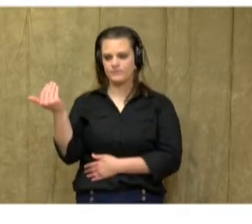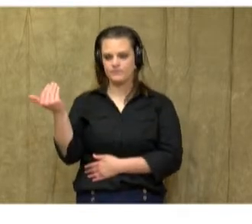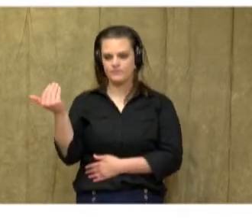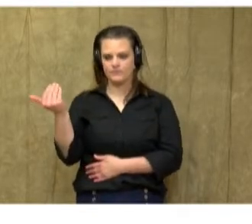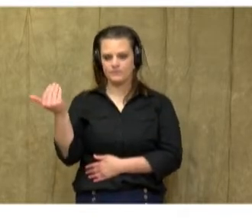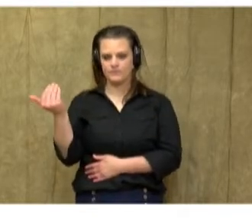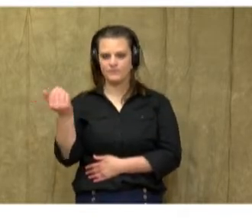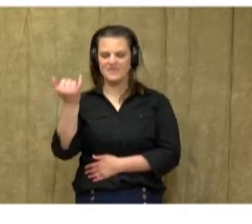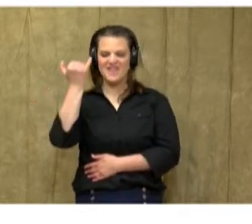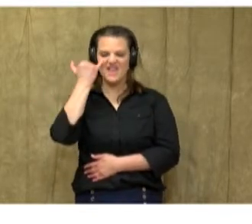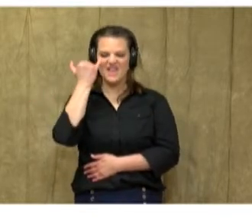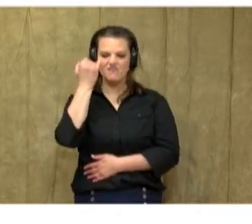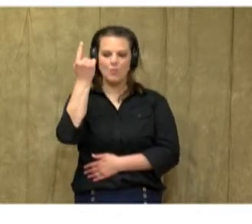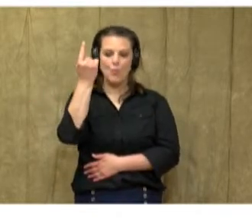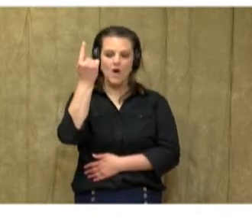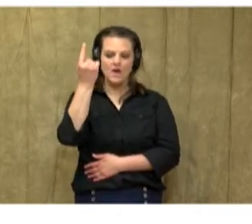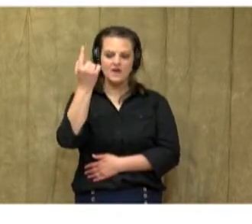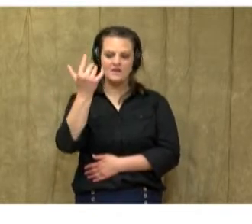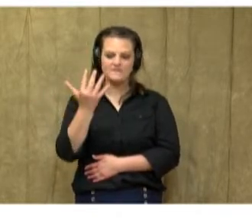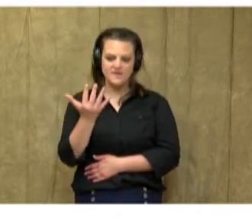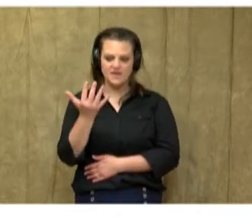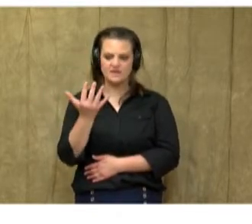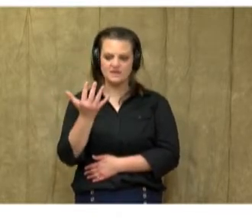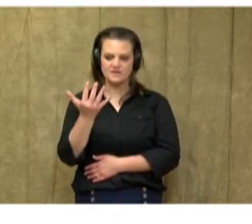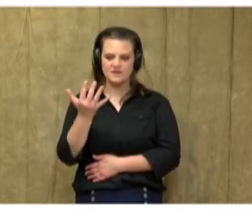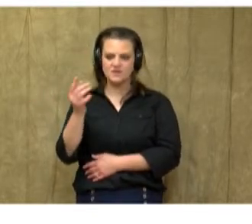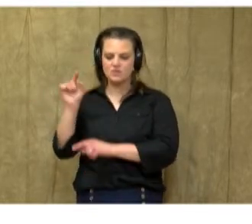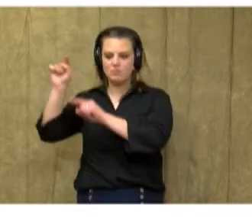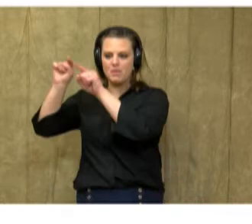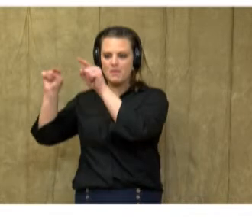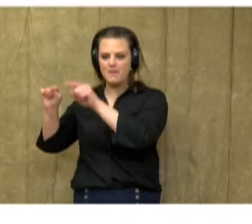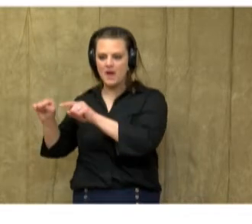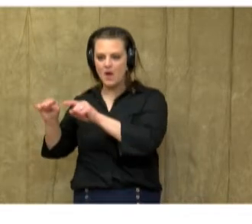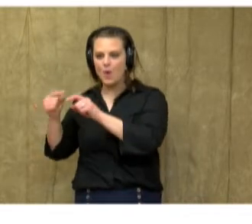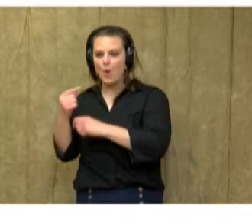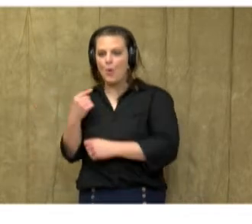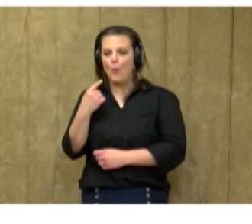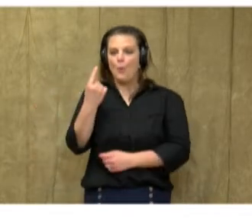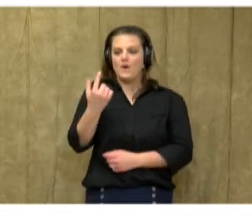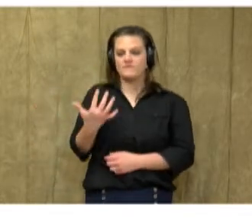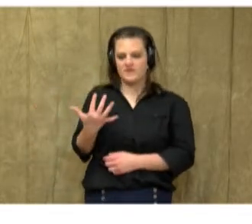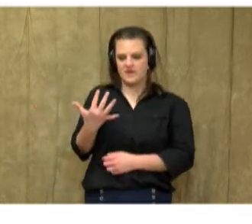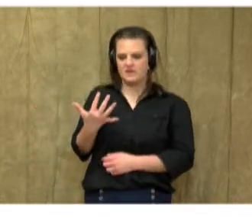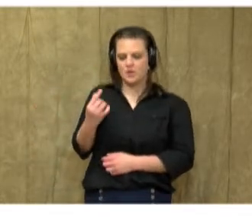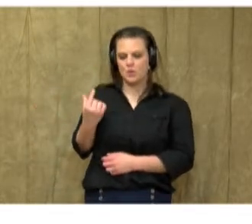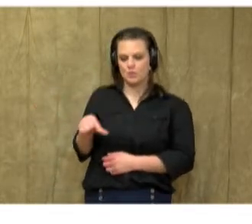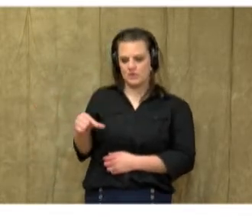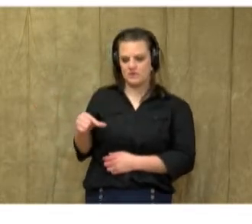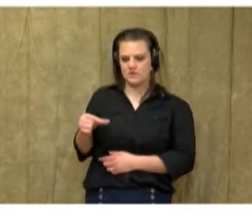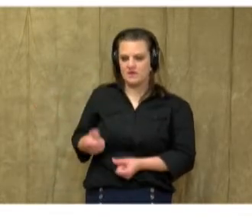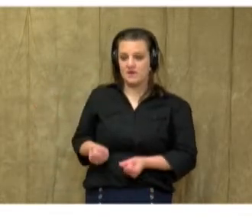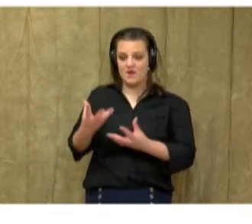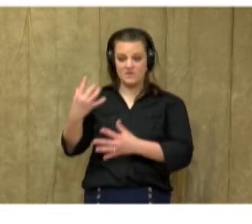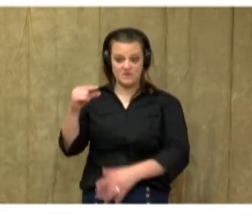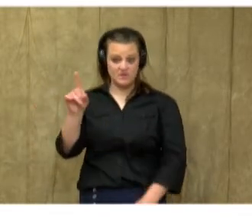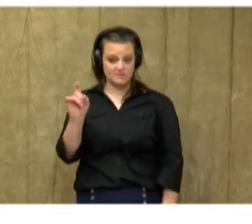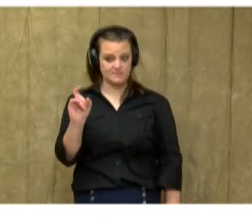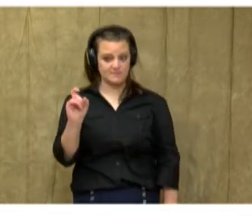If 1/5 of the 15 tiles are green, how many of these tiles are